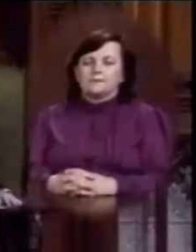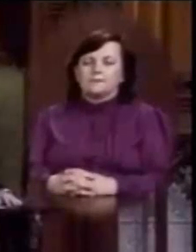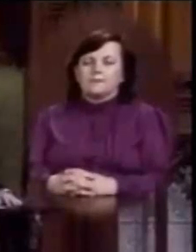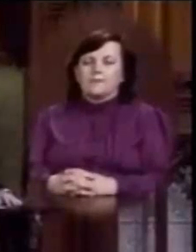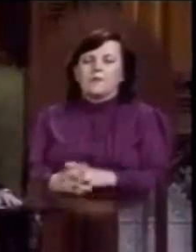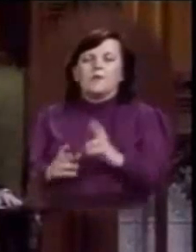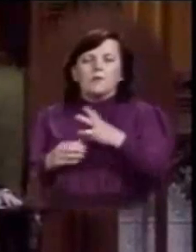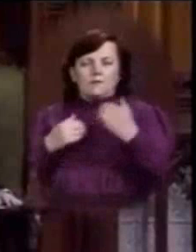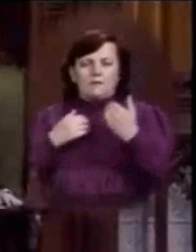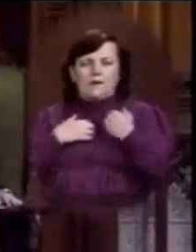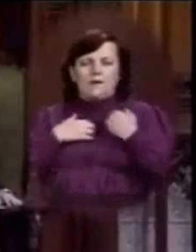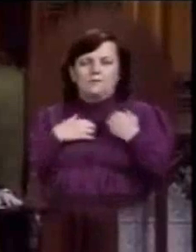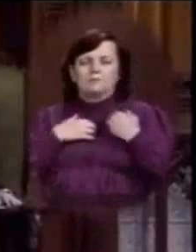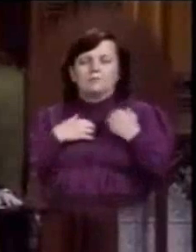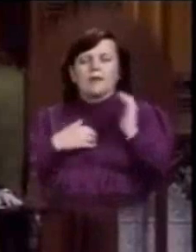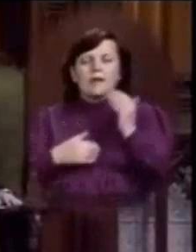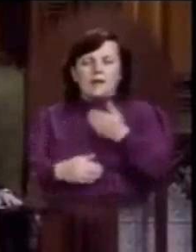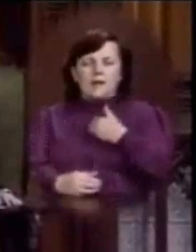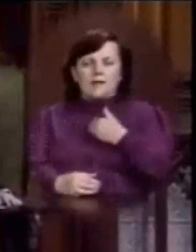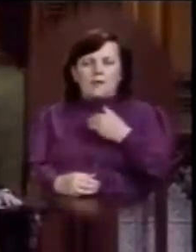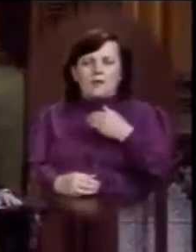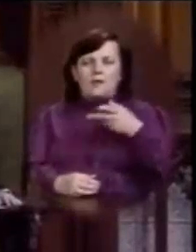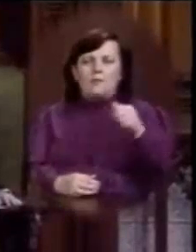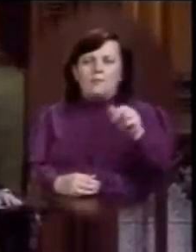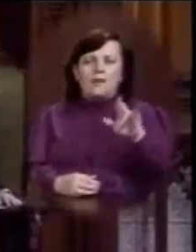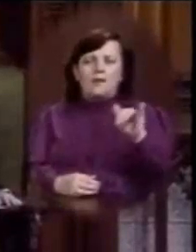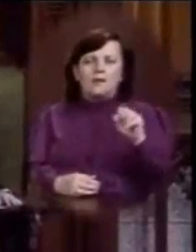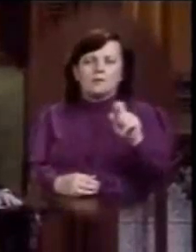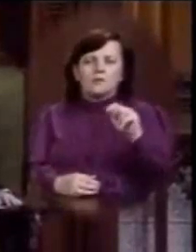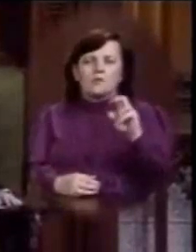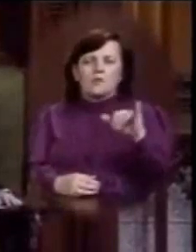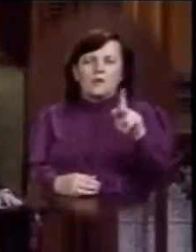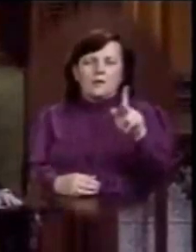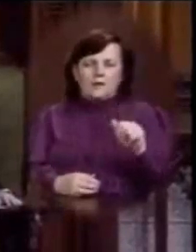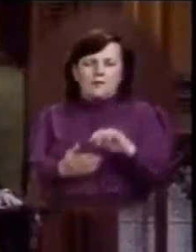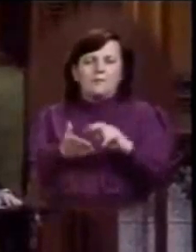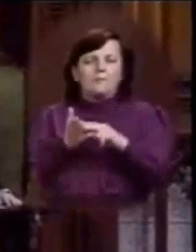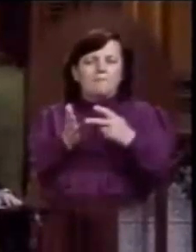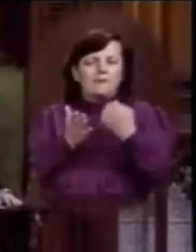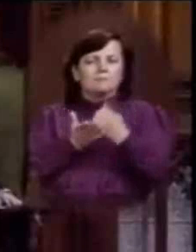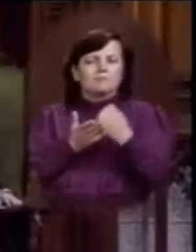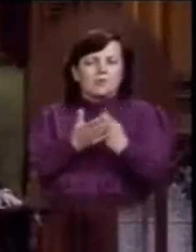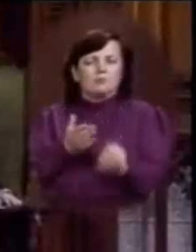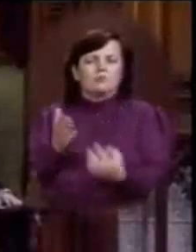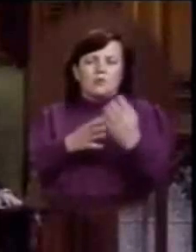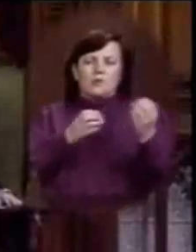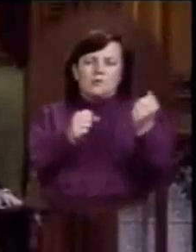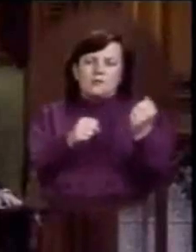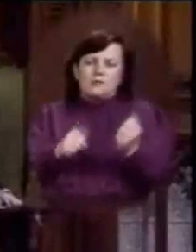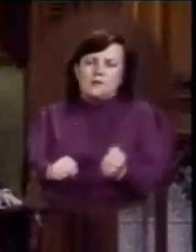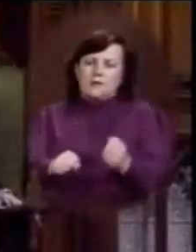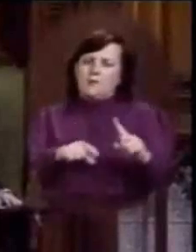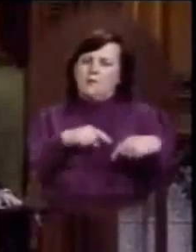We've had our own perestroika, and as a result, the economy has been growing steadily for 7 years, soon to be